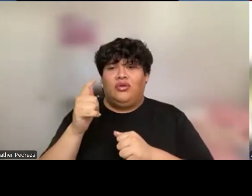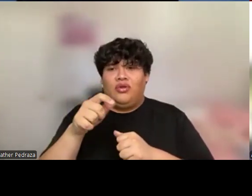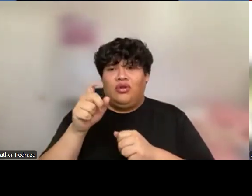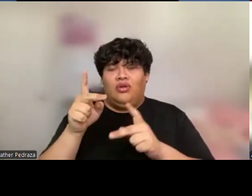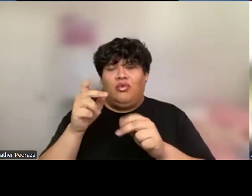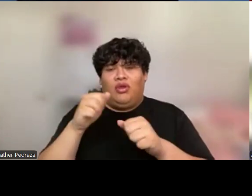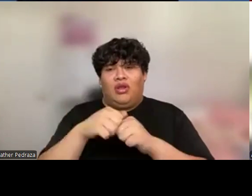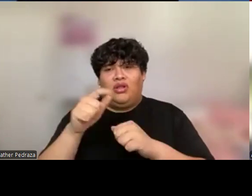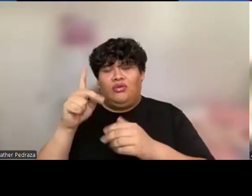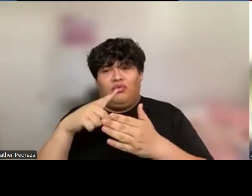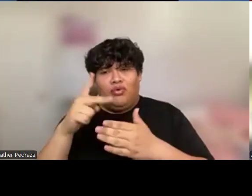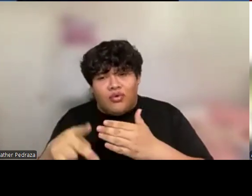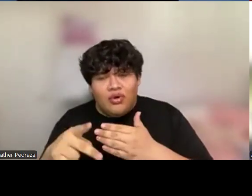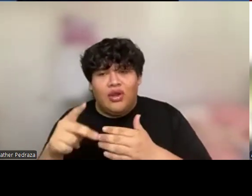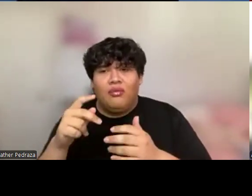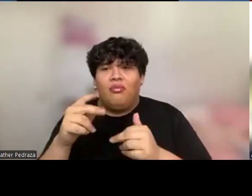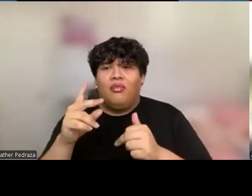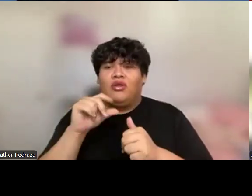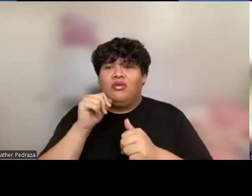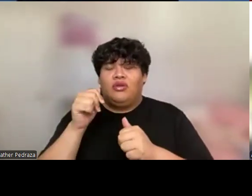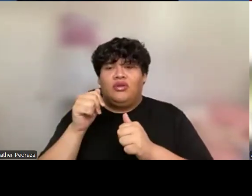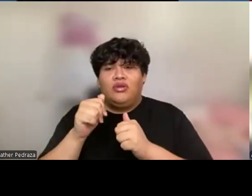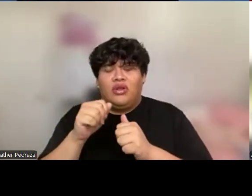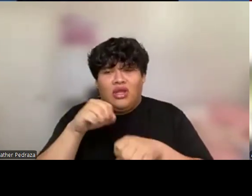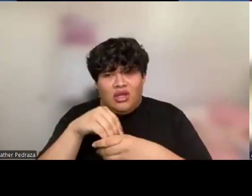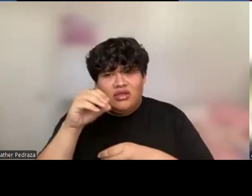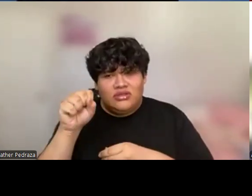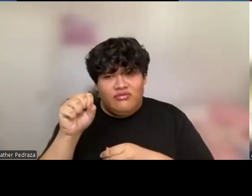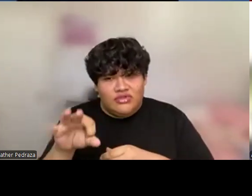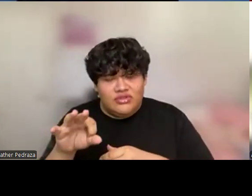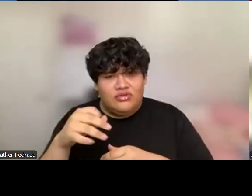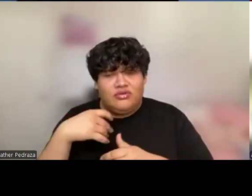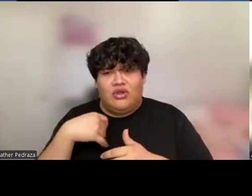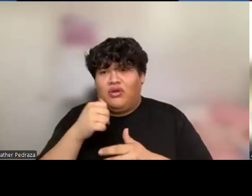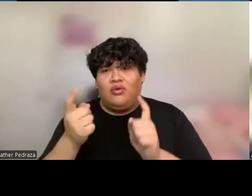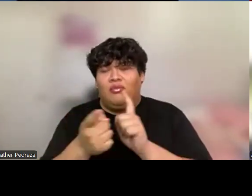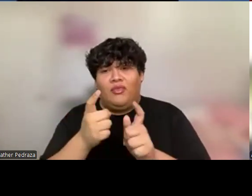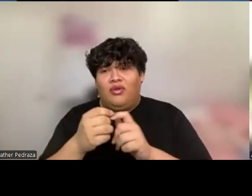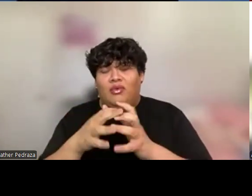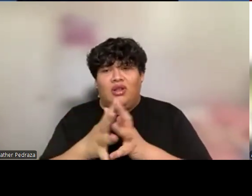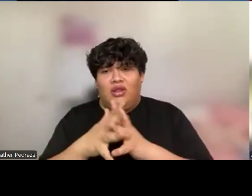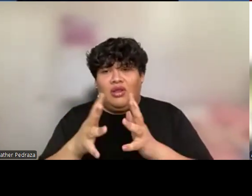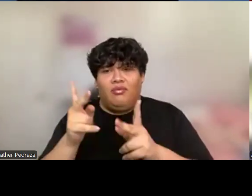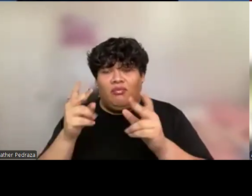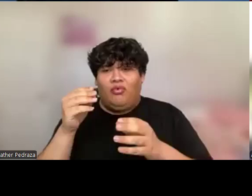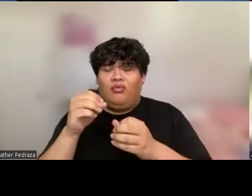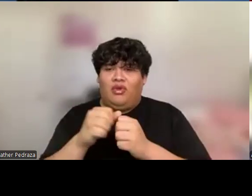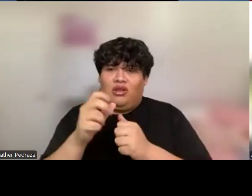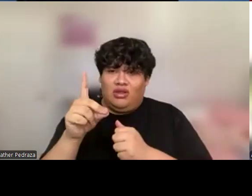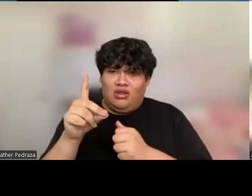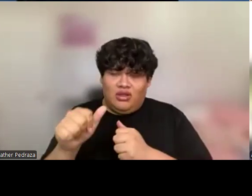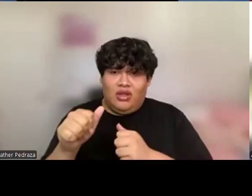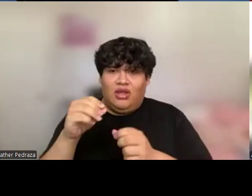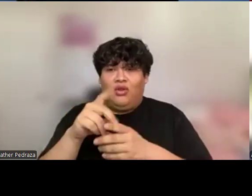Prevention Program with Institute on Aging in San Francisco. And I don't meet a lot of people with disability in the role I am